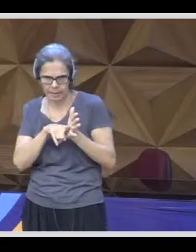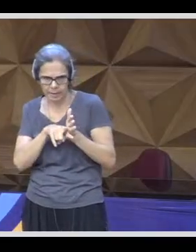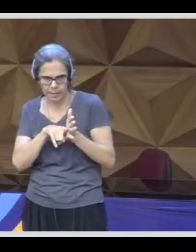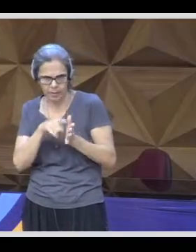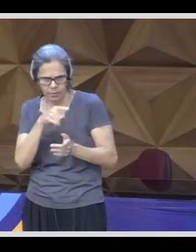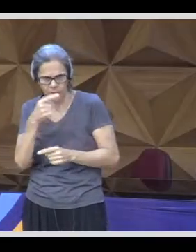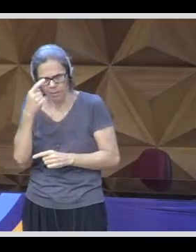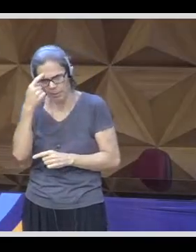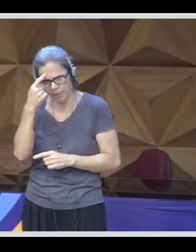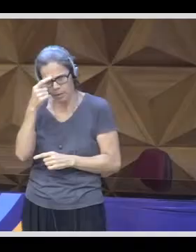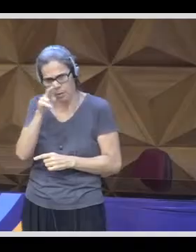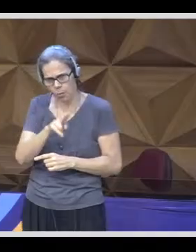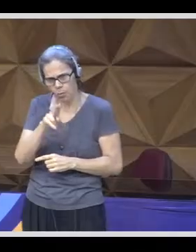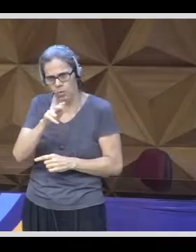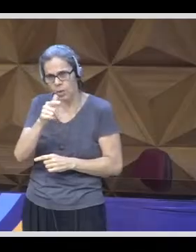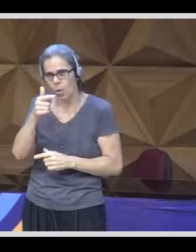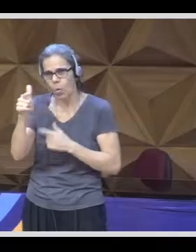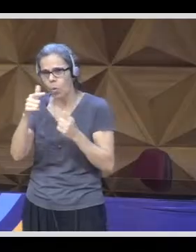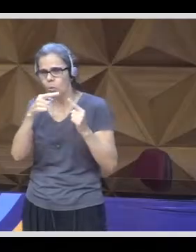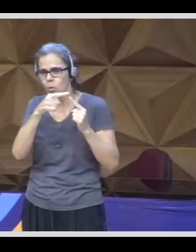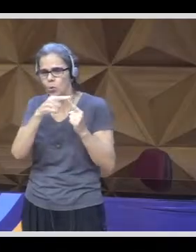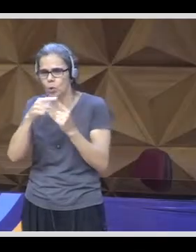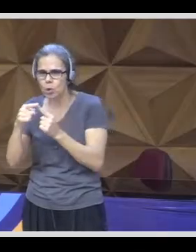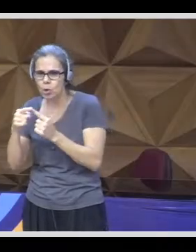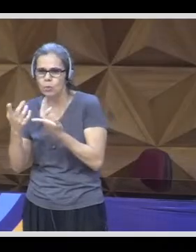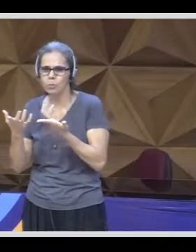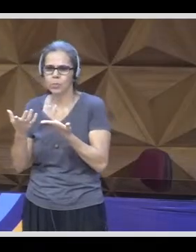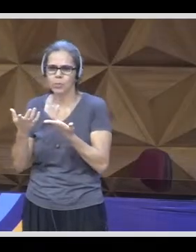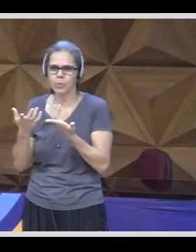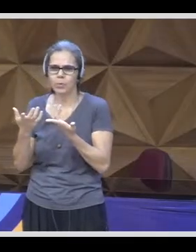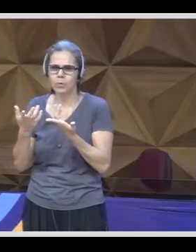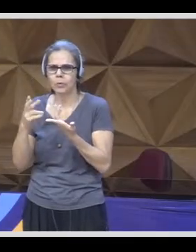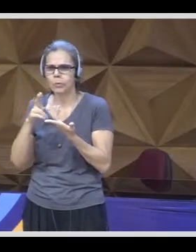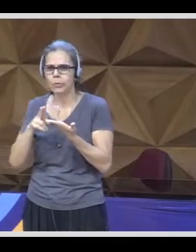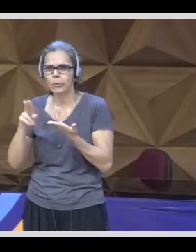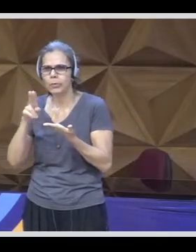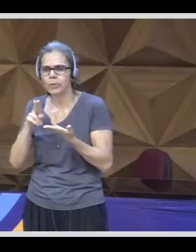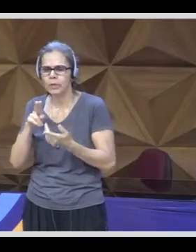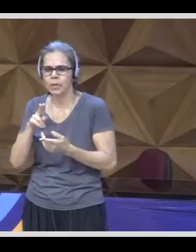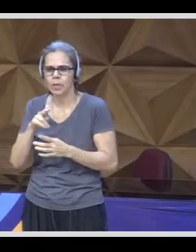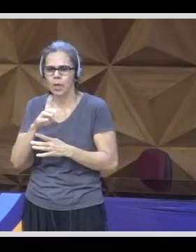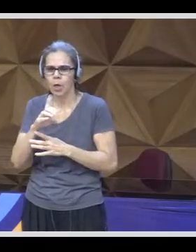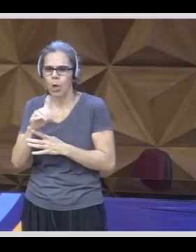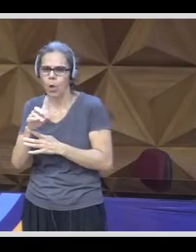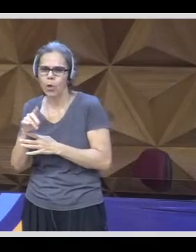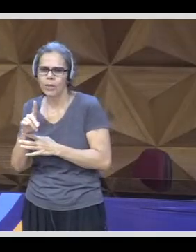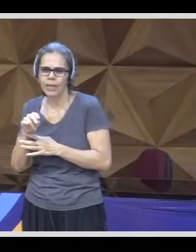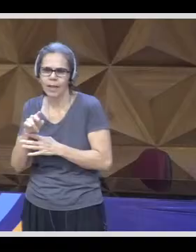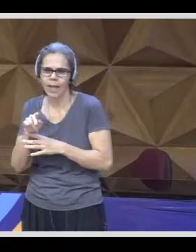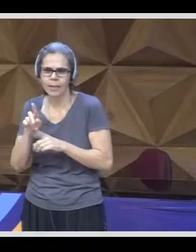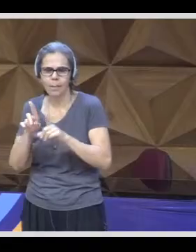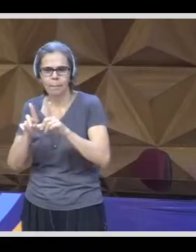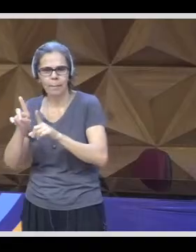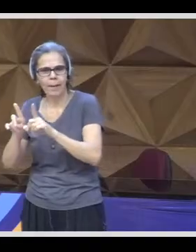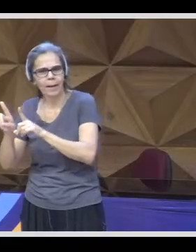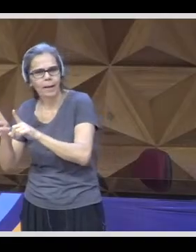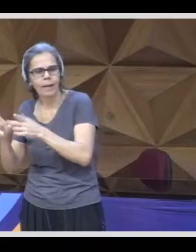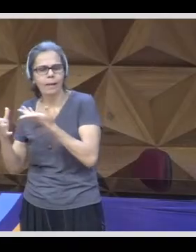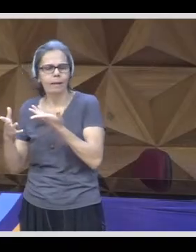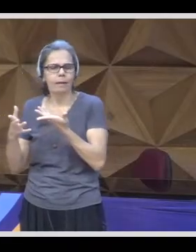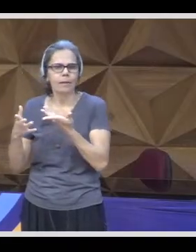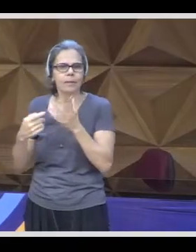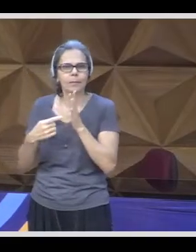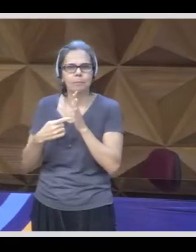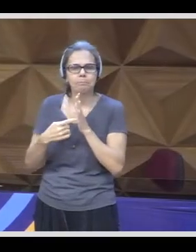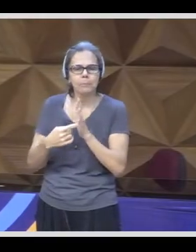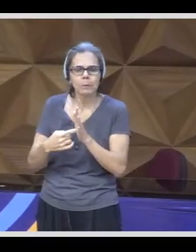visualization techniques like parallel coordinates that could express and provide other types of correlations that could demonstrate your points, because